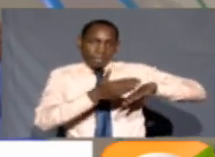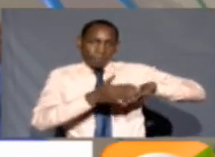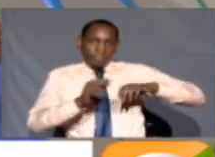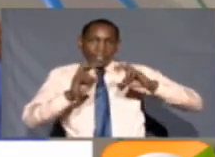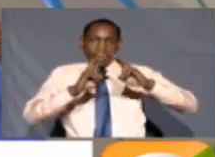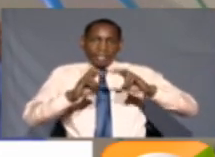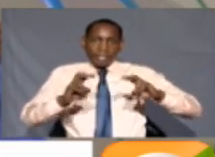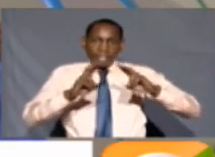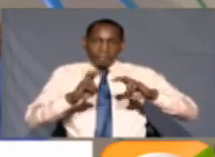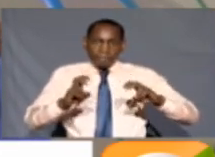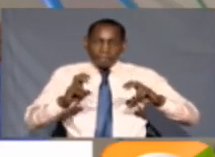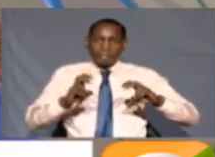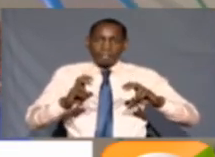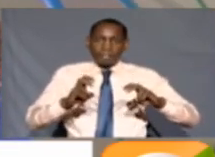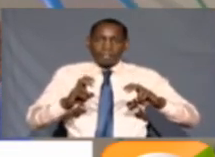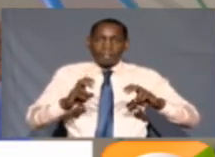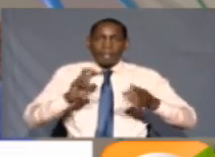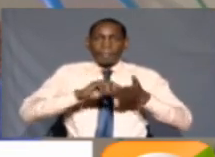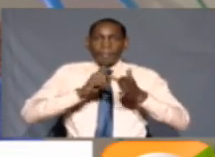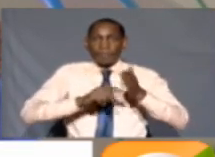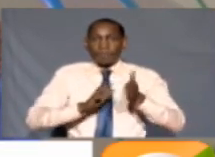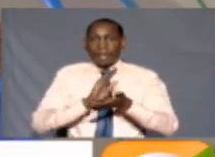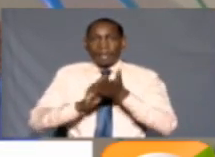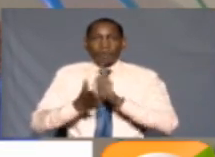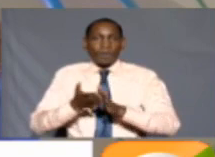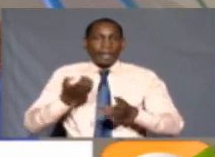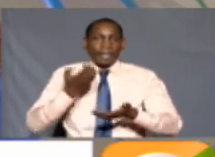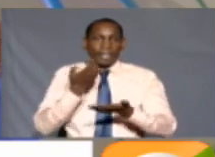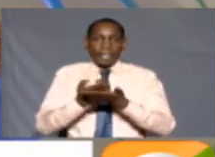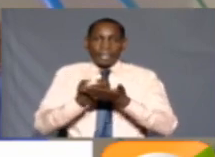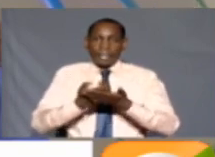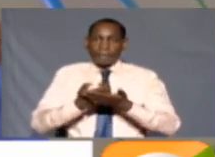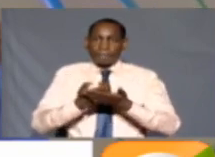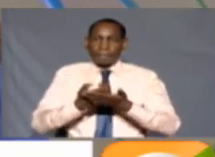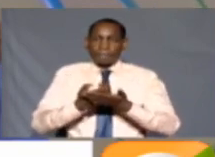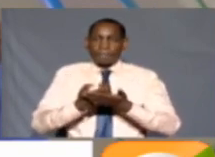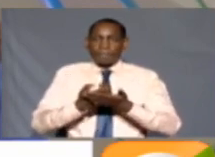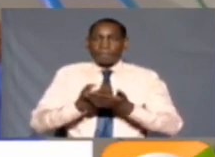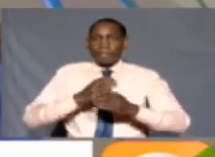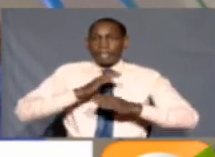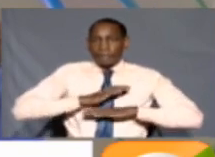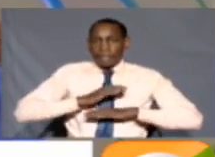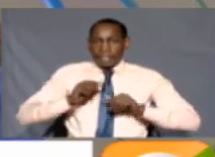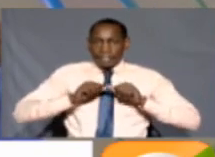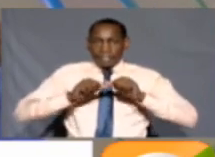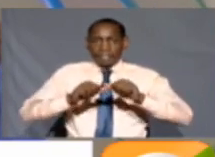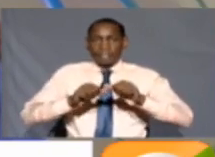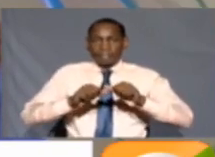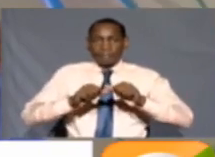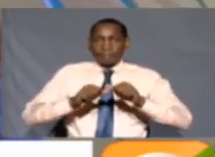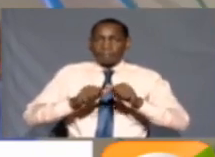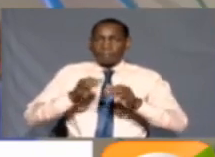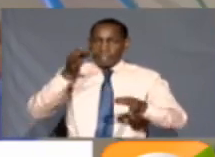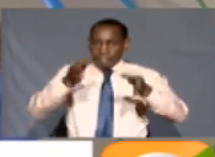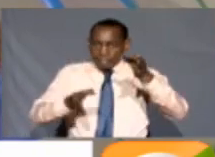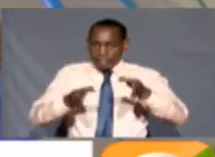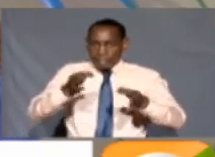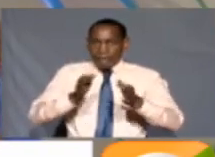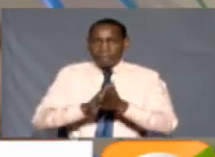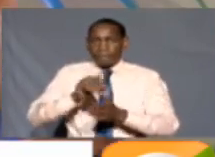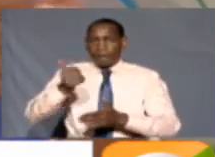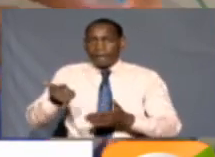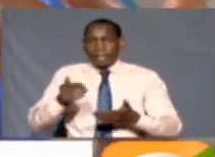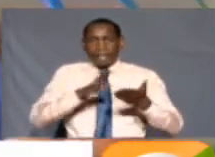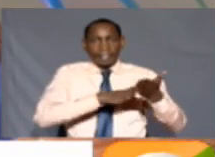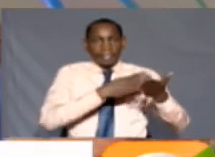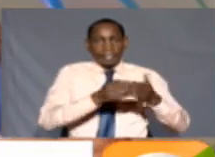is both a science and an art. And sometimes you don't have enough evidence to sustain a conviction or even to go to trial. And we have other mechanisms